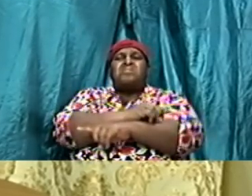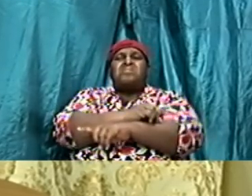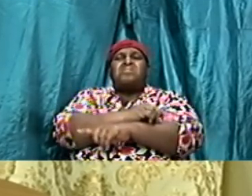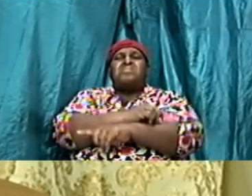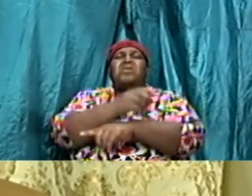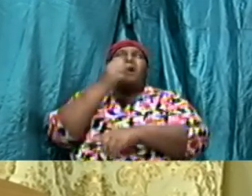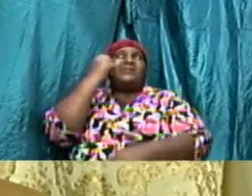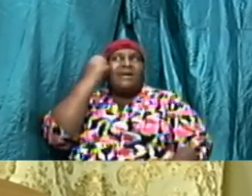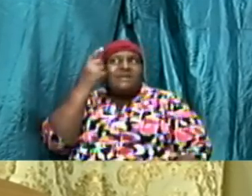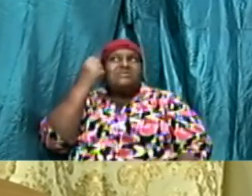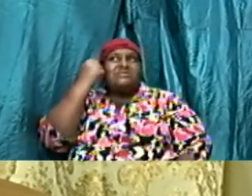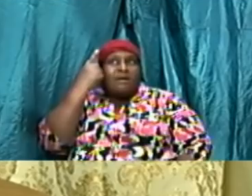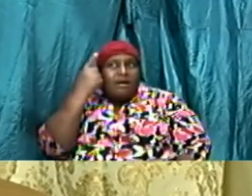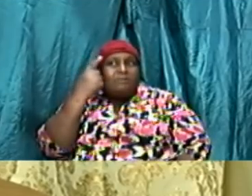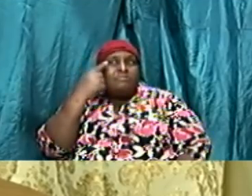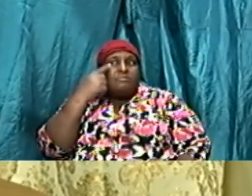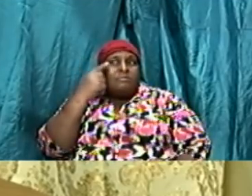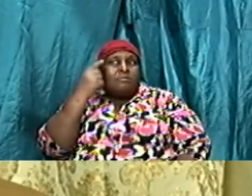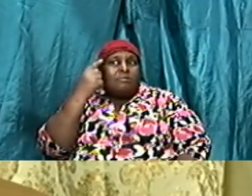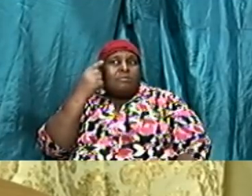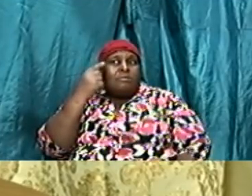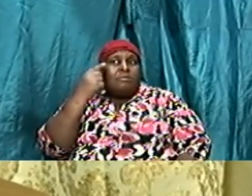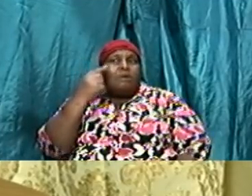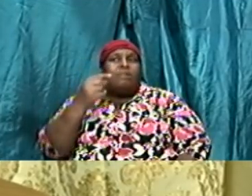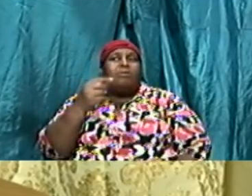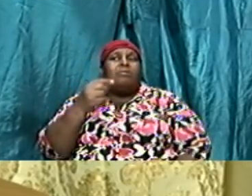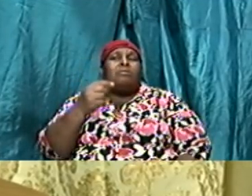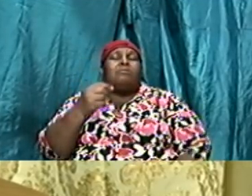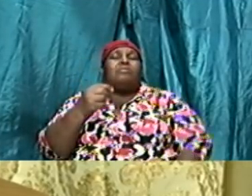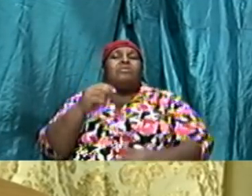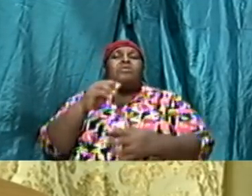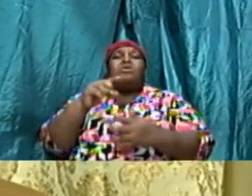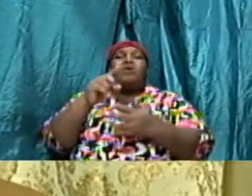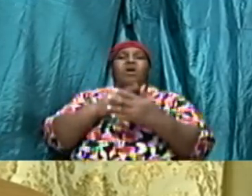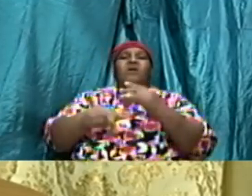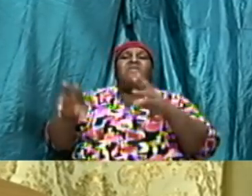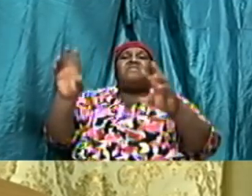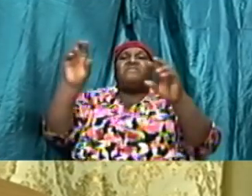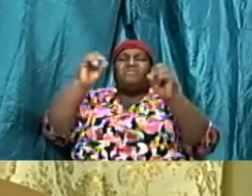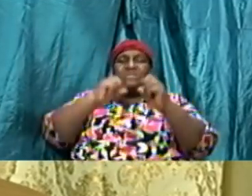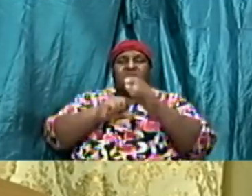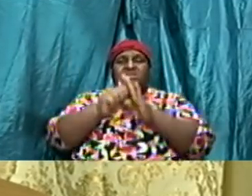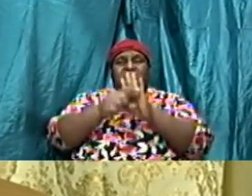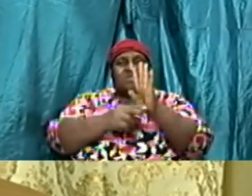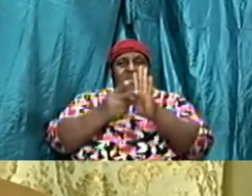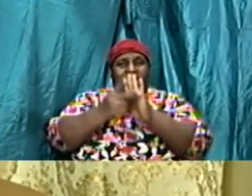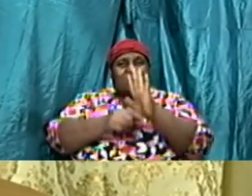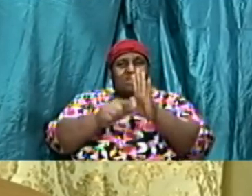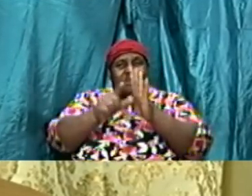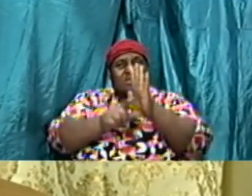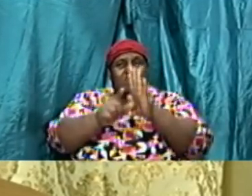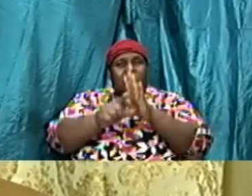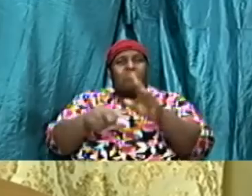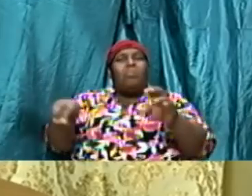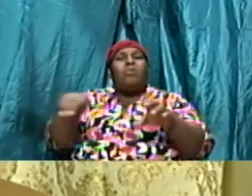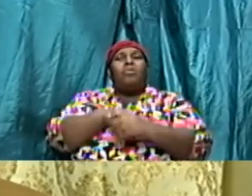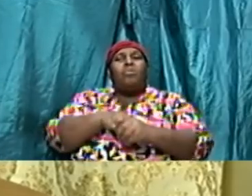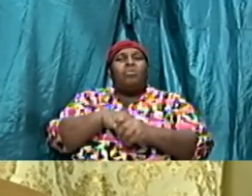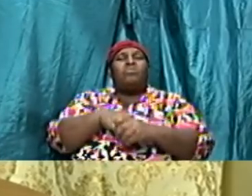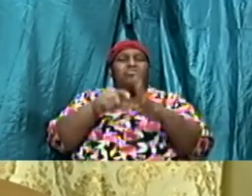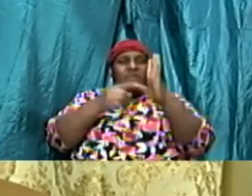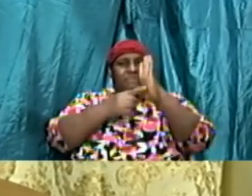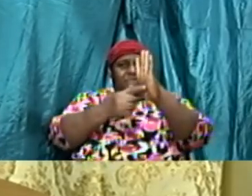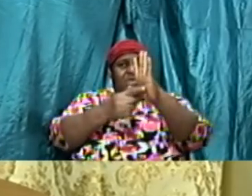an overall view, a good understanding of the subject, both as it's revealed to us in the Old